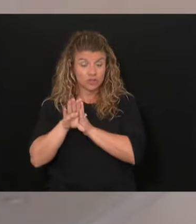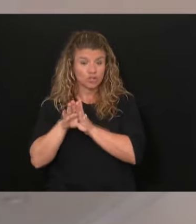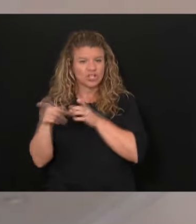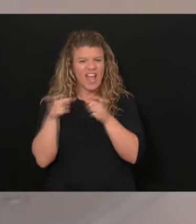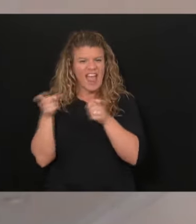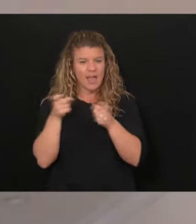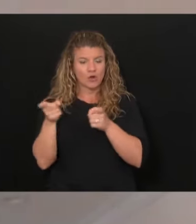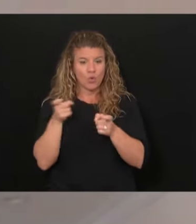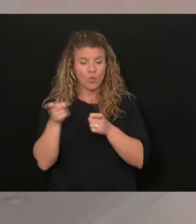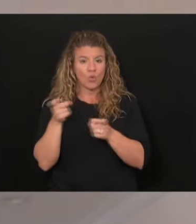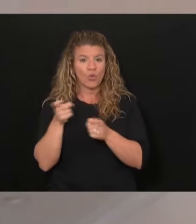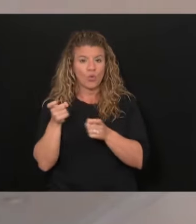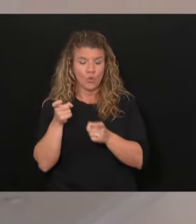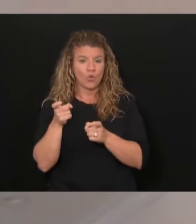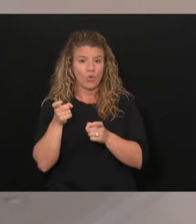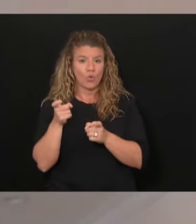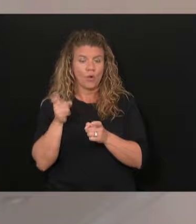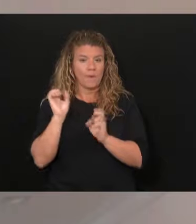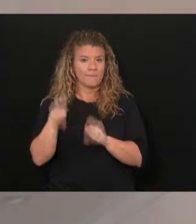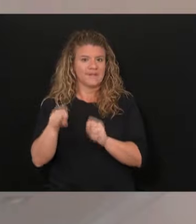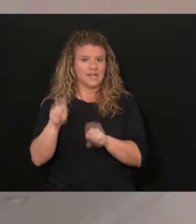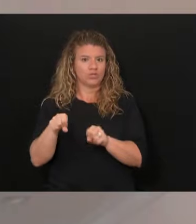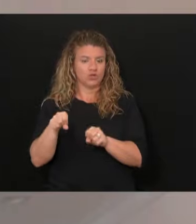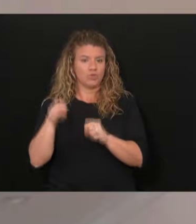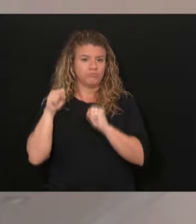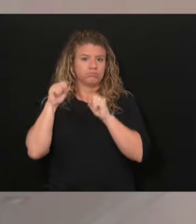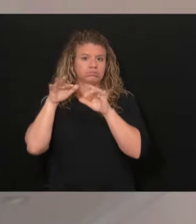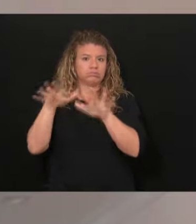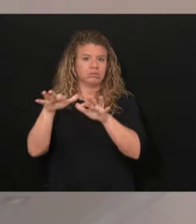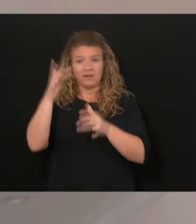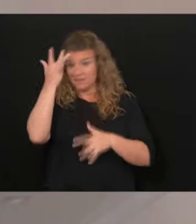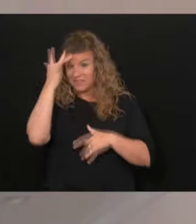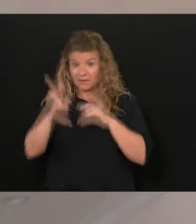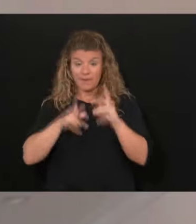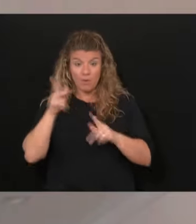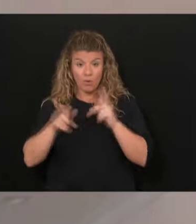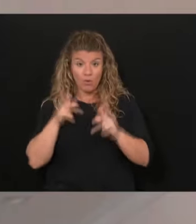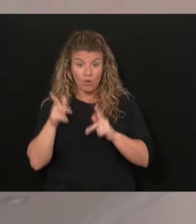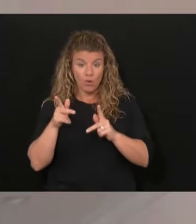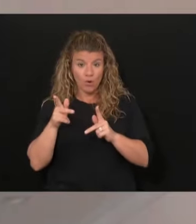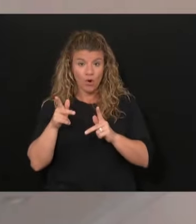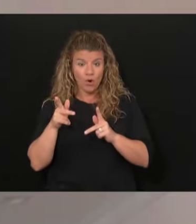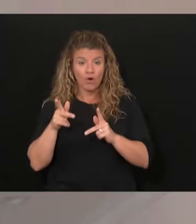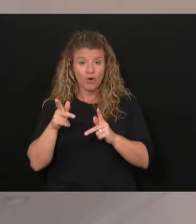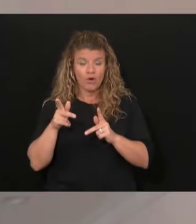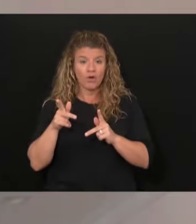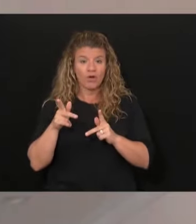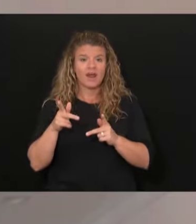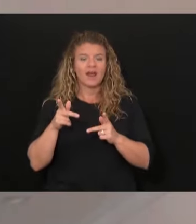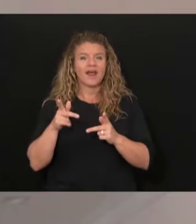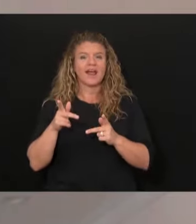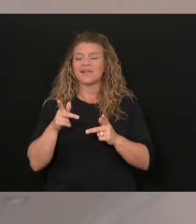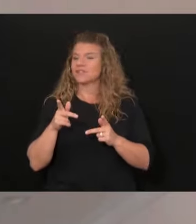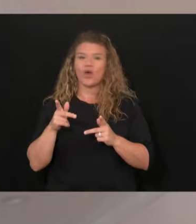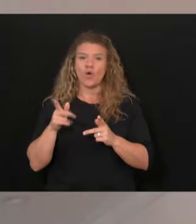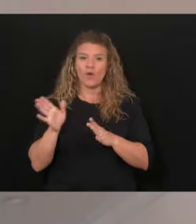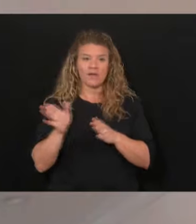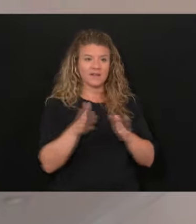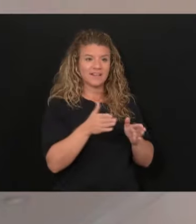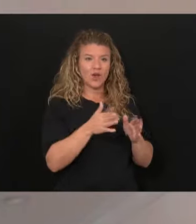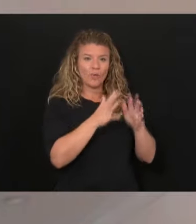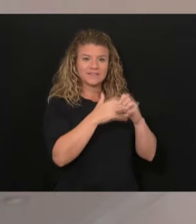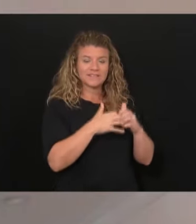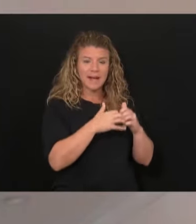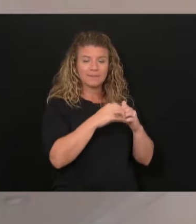handle a potential surge in sick people, then we turned down the engine, as the governor has